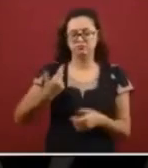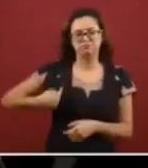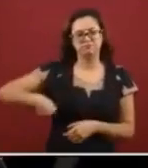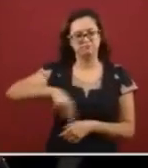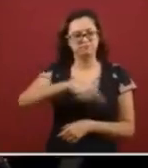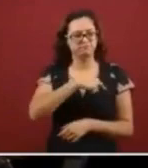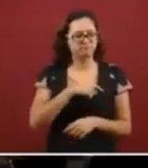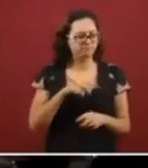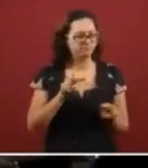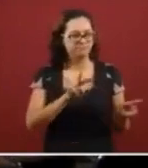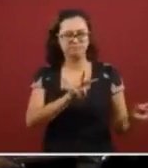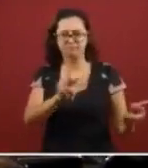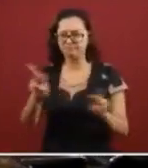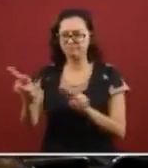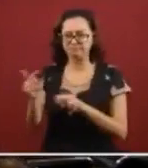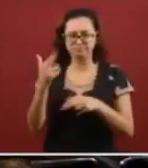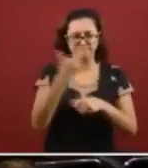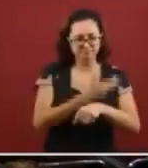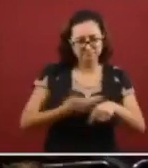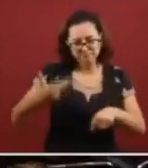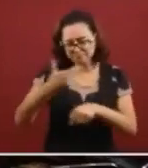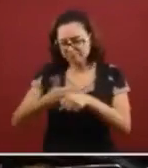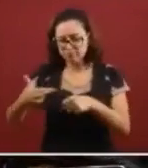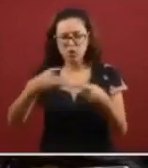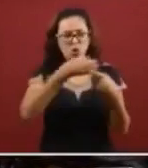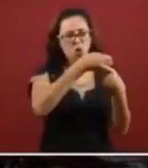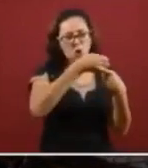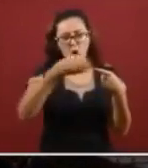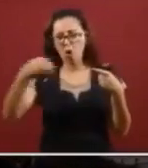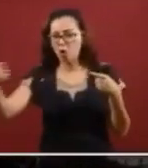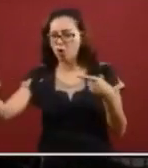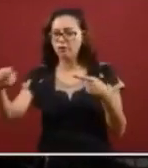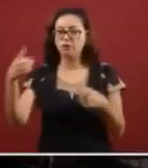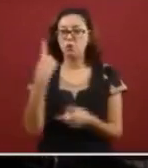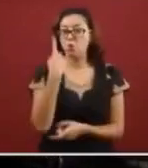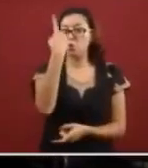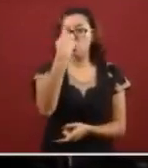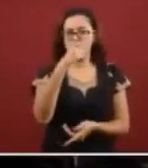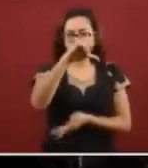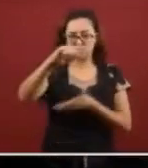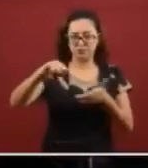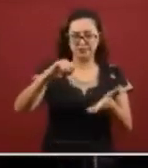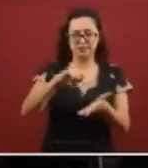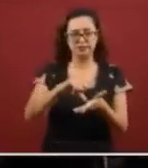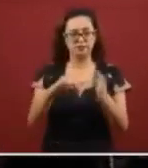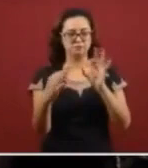defining centros integradores de servicios central integral centers of service that are near.